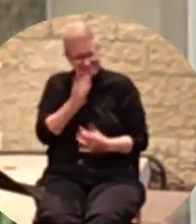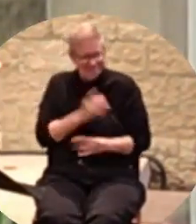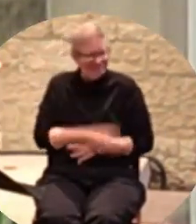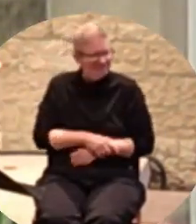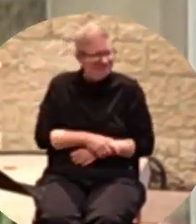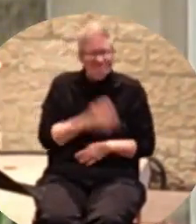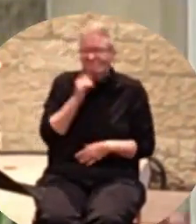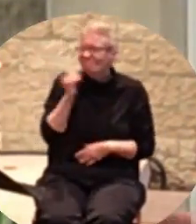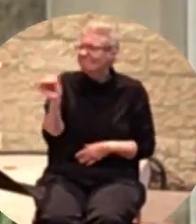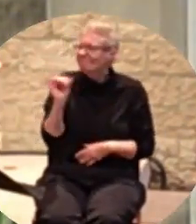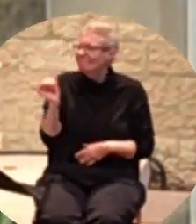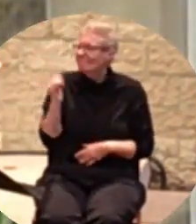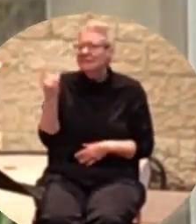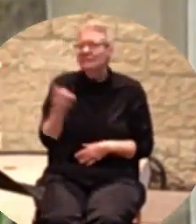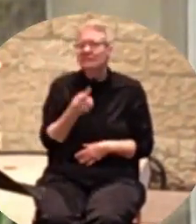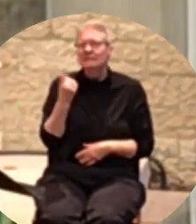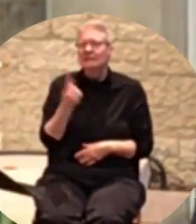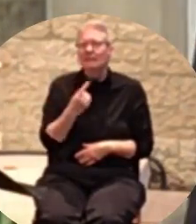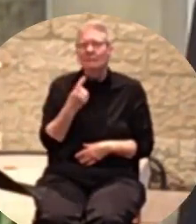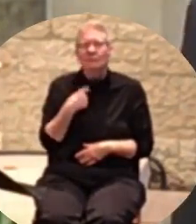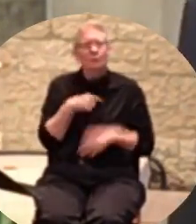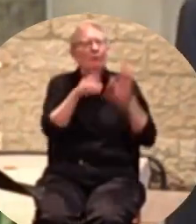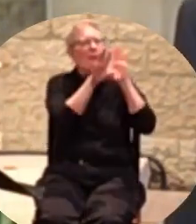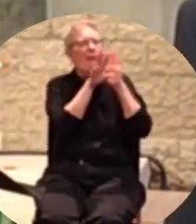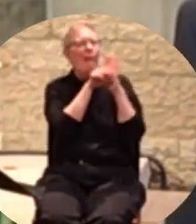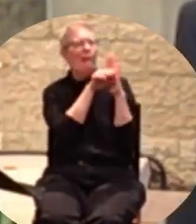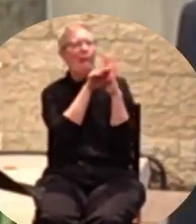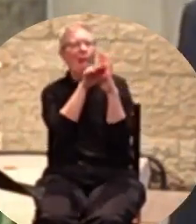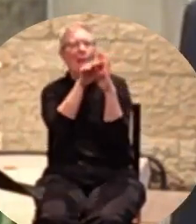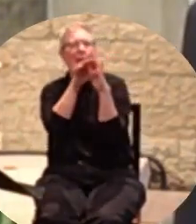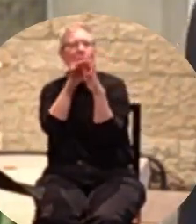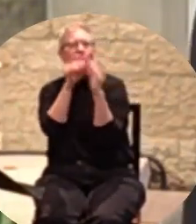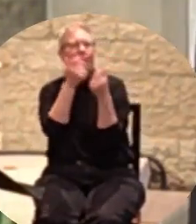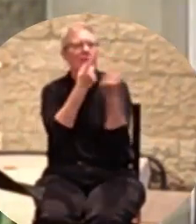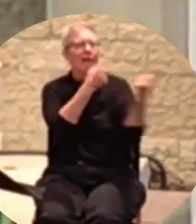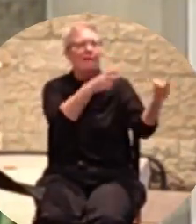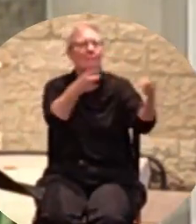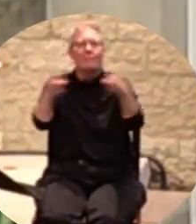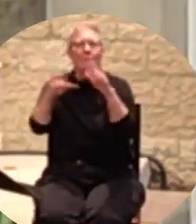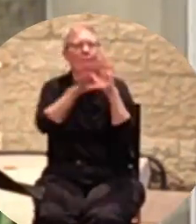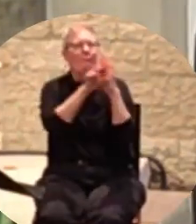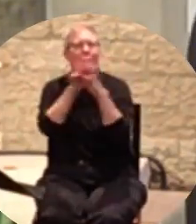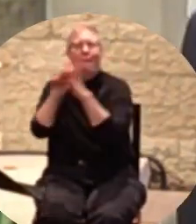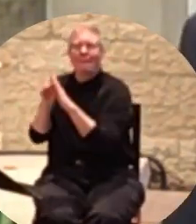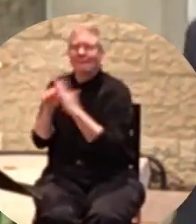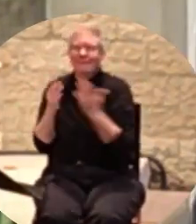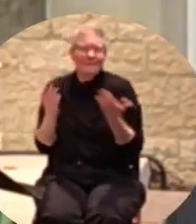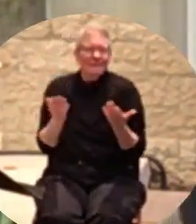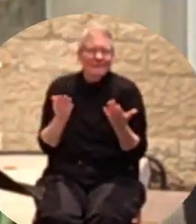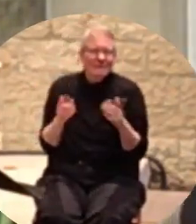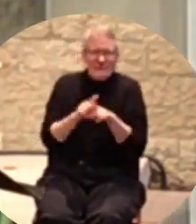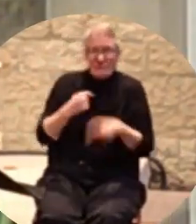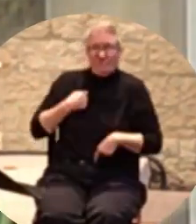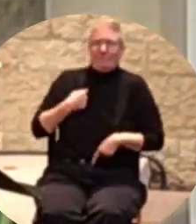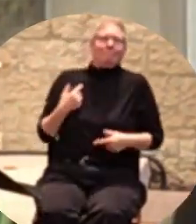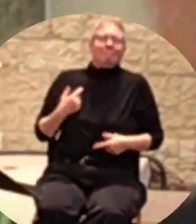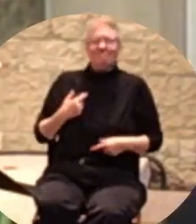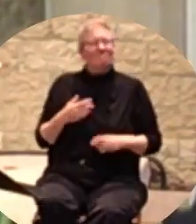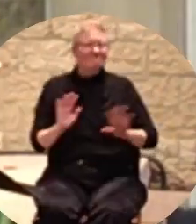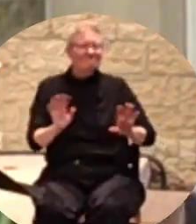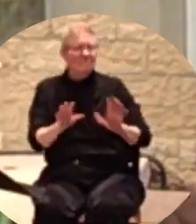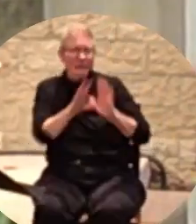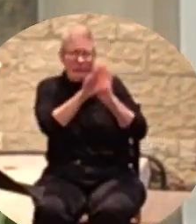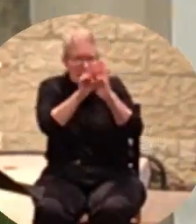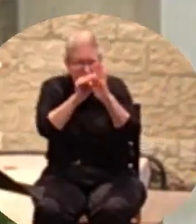someone was following along with a video camera filming everything, as they are doing me this morning, but they were not